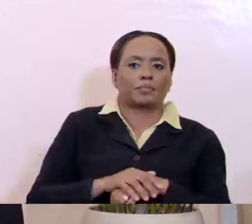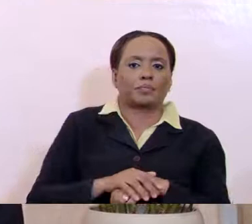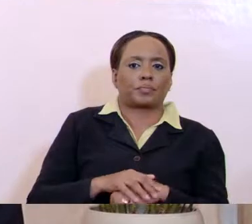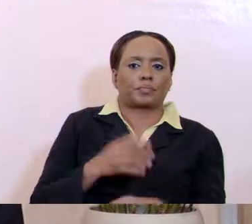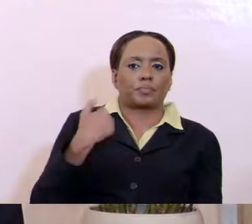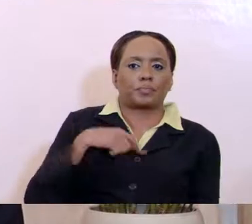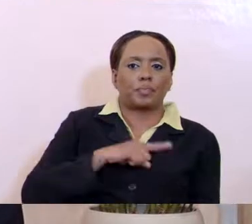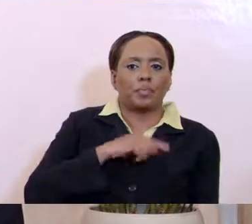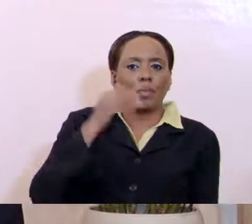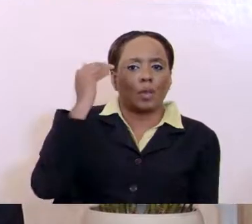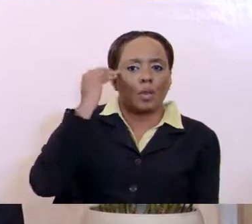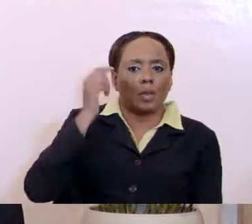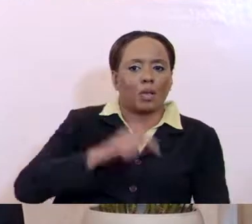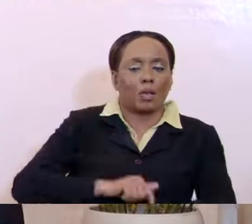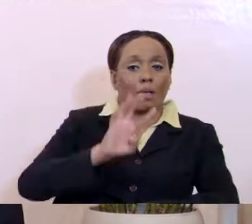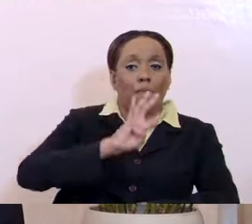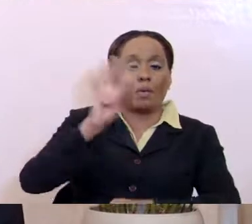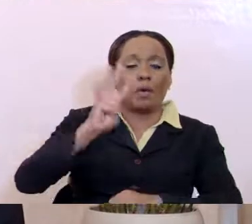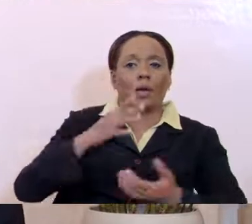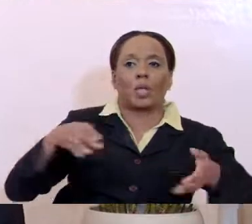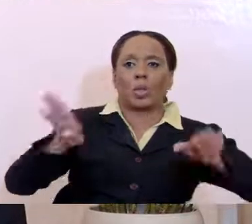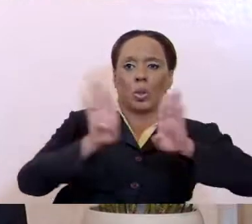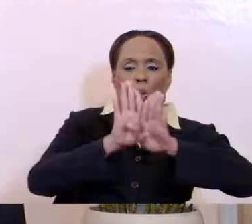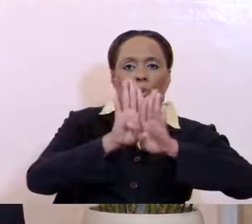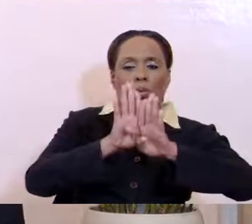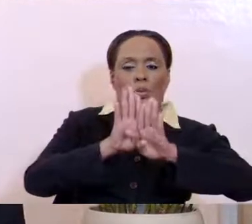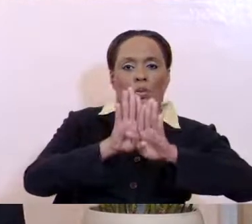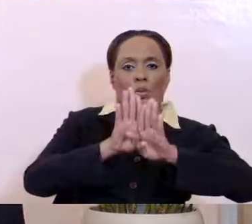that 4 o'clock shut-off time would allow